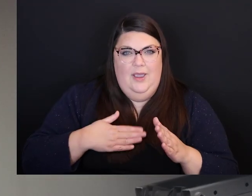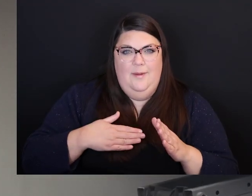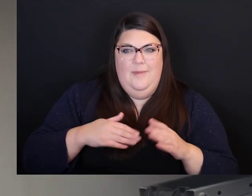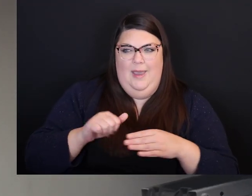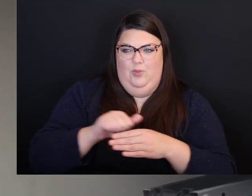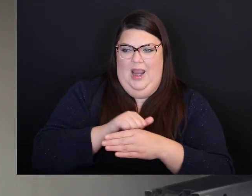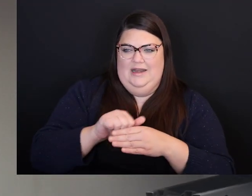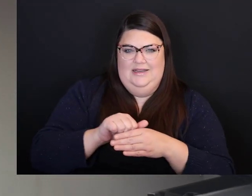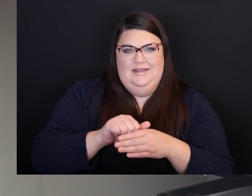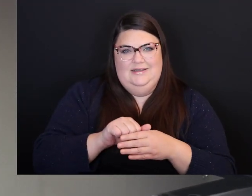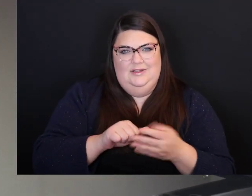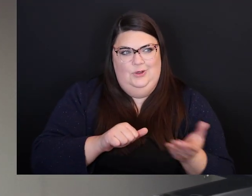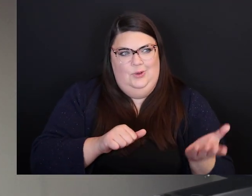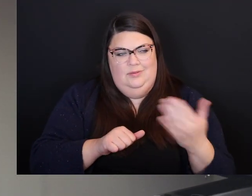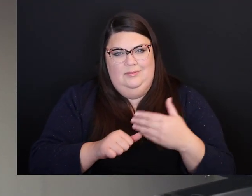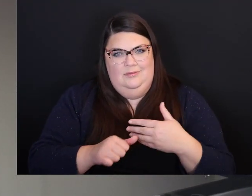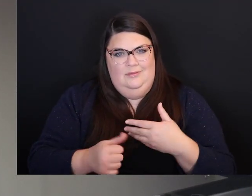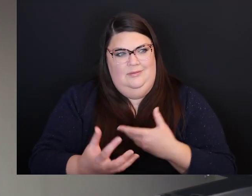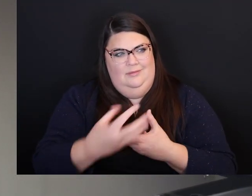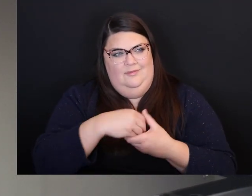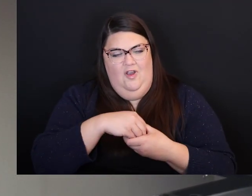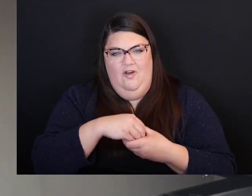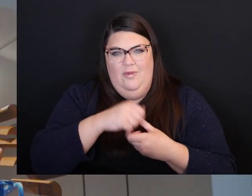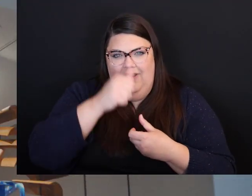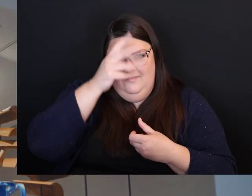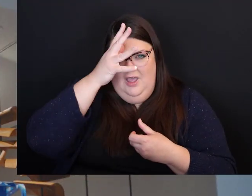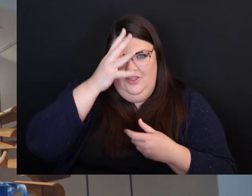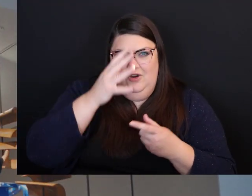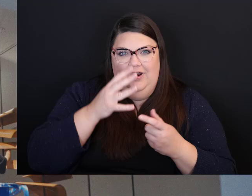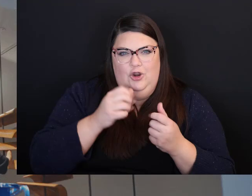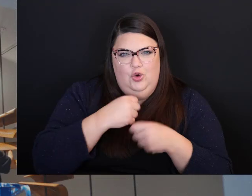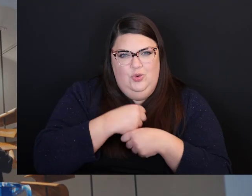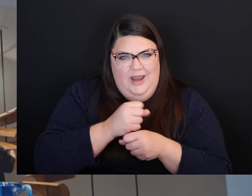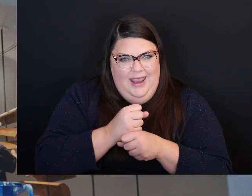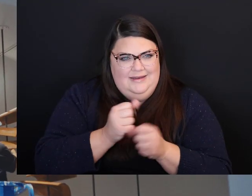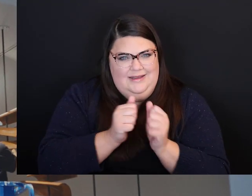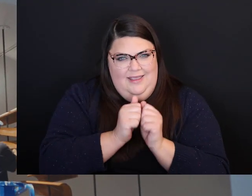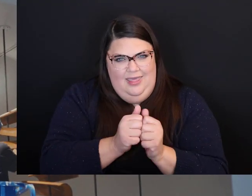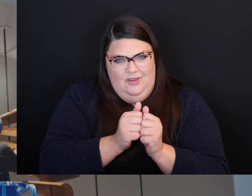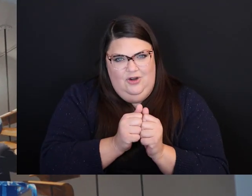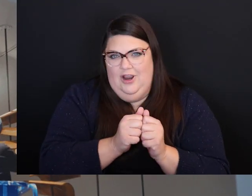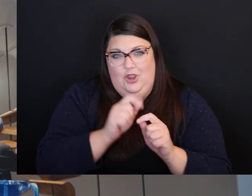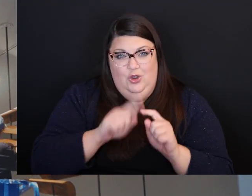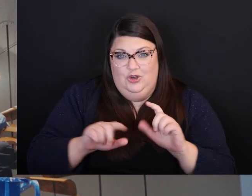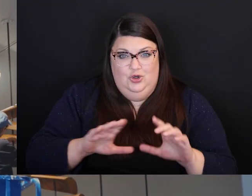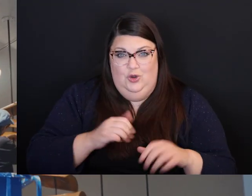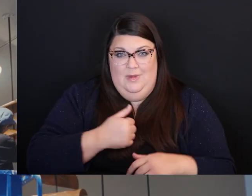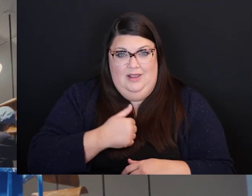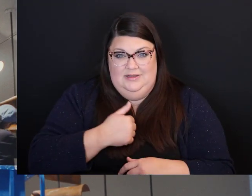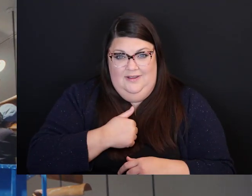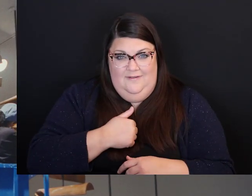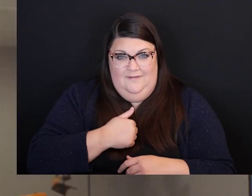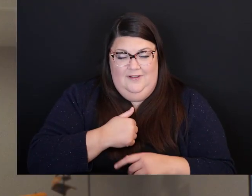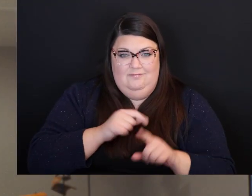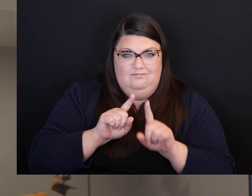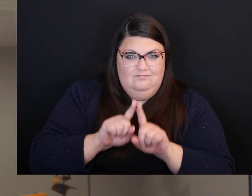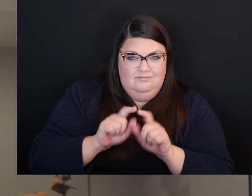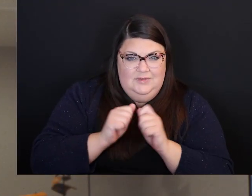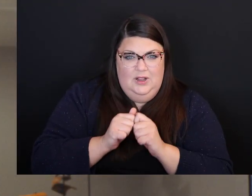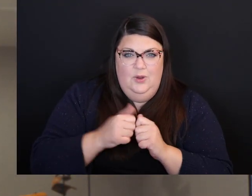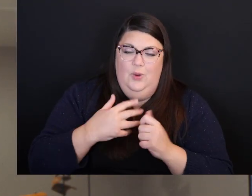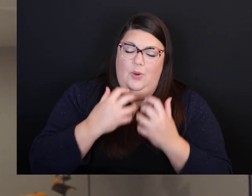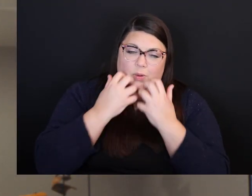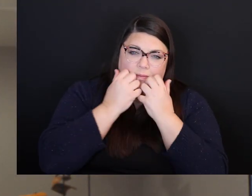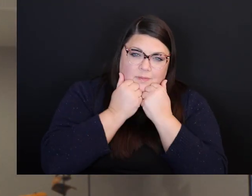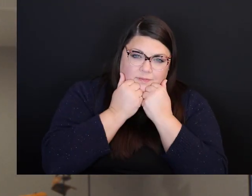allowing my practice to open up to him and create something together that I couldn't have done by myself,